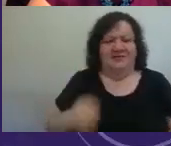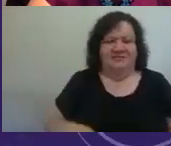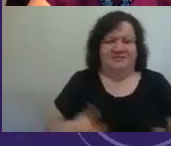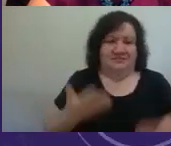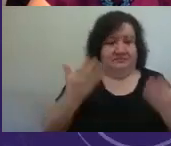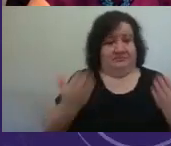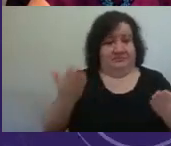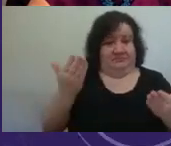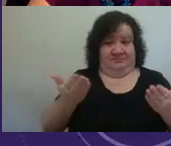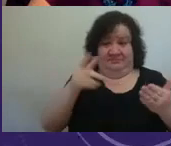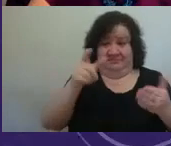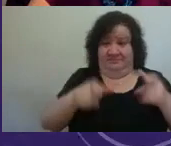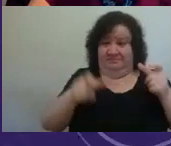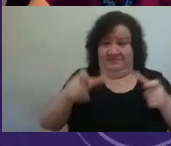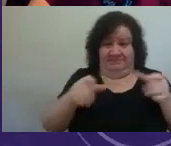websites.